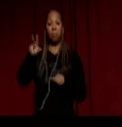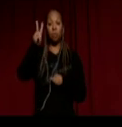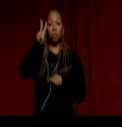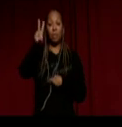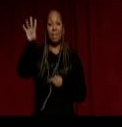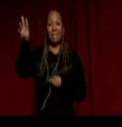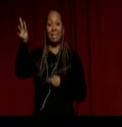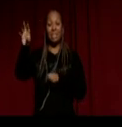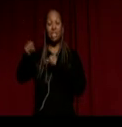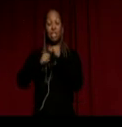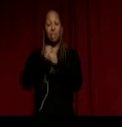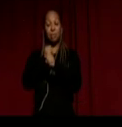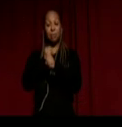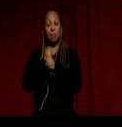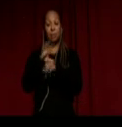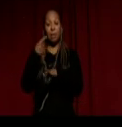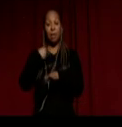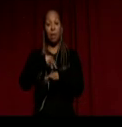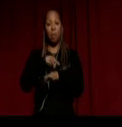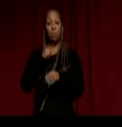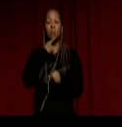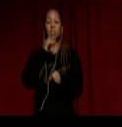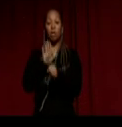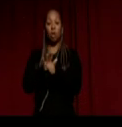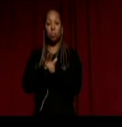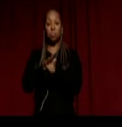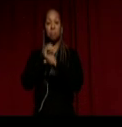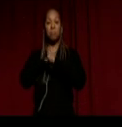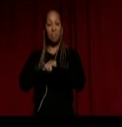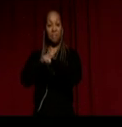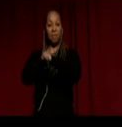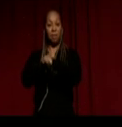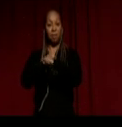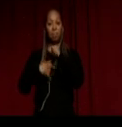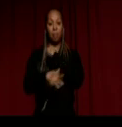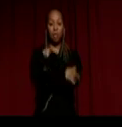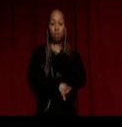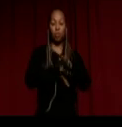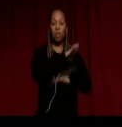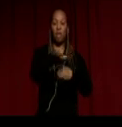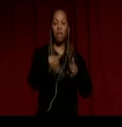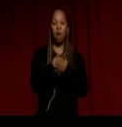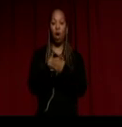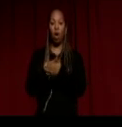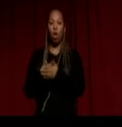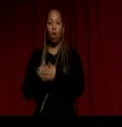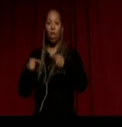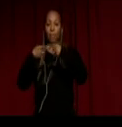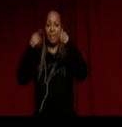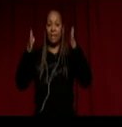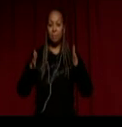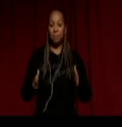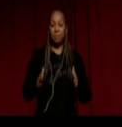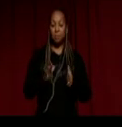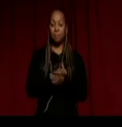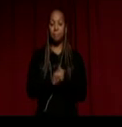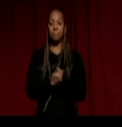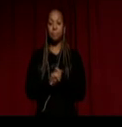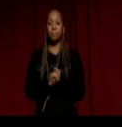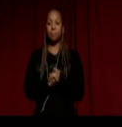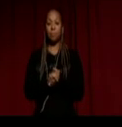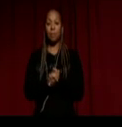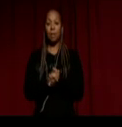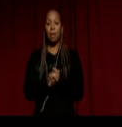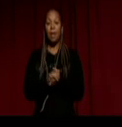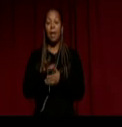years, and we took an oath to defend this country against all enemies, foreign and domestic. Yeah. And